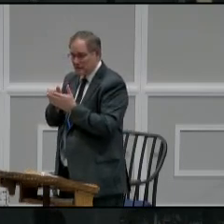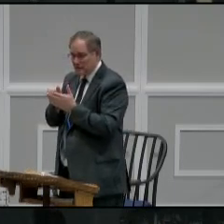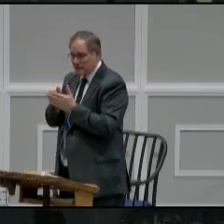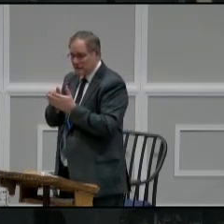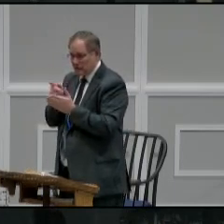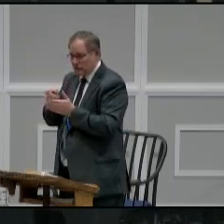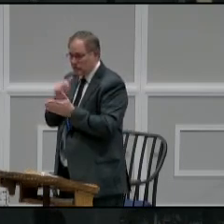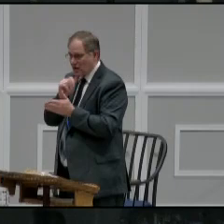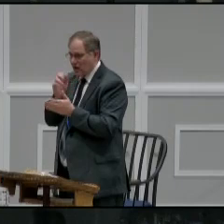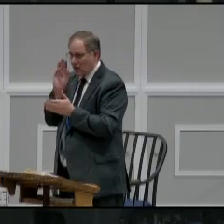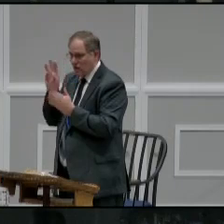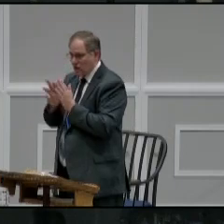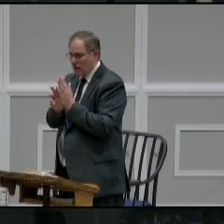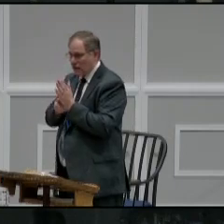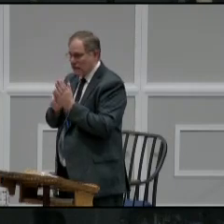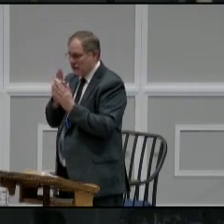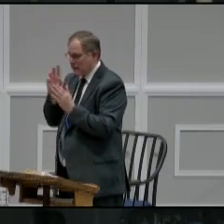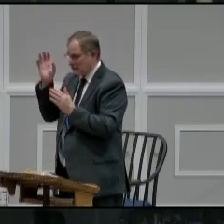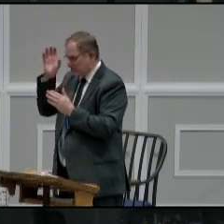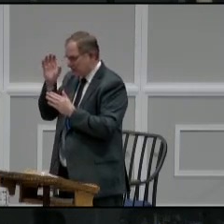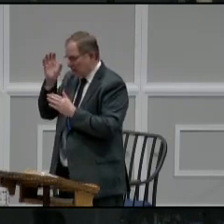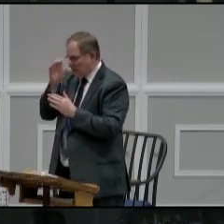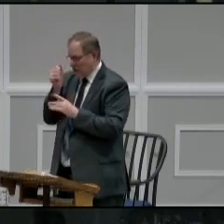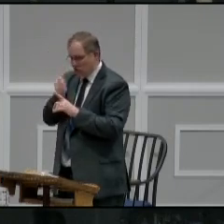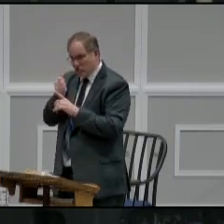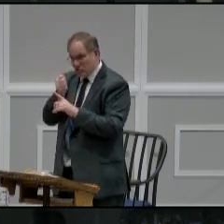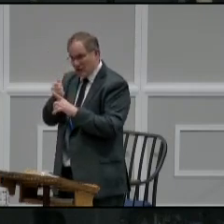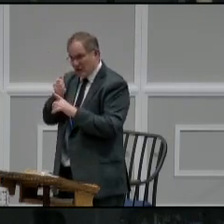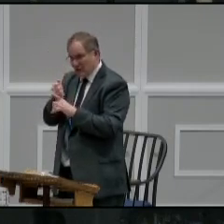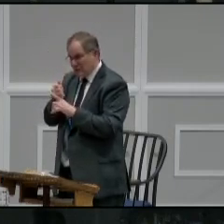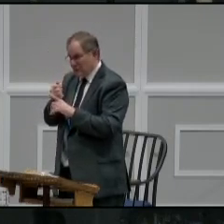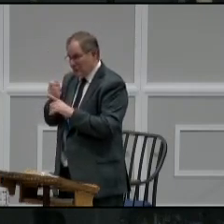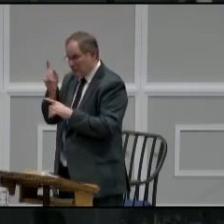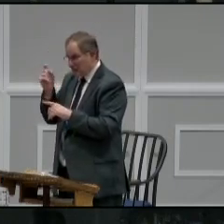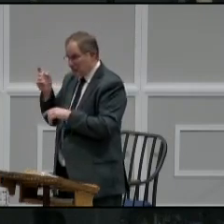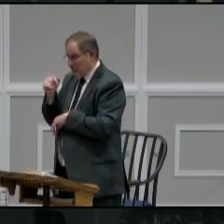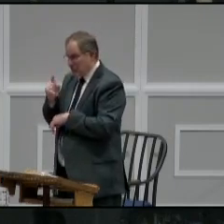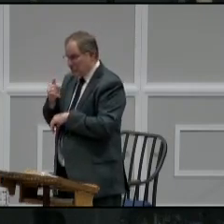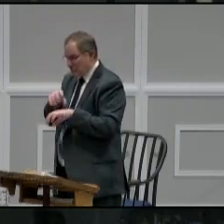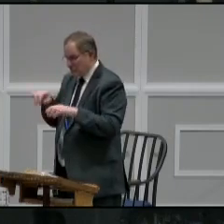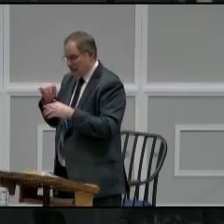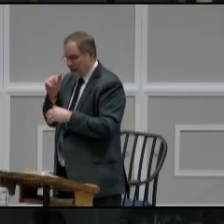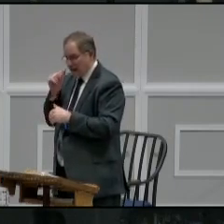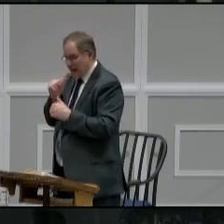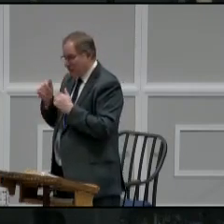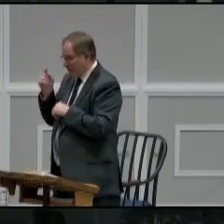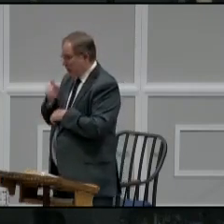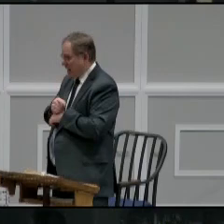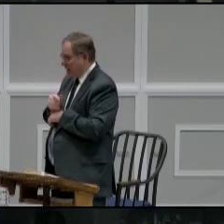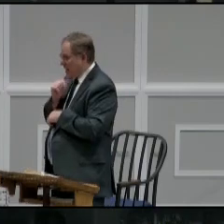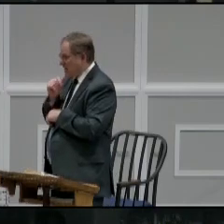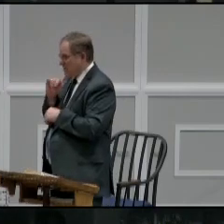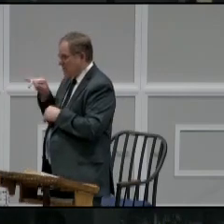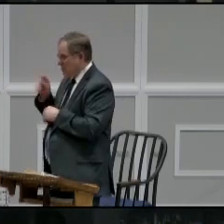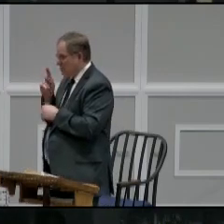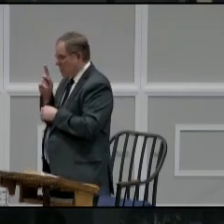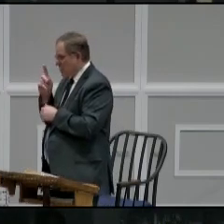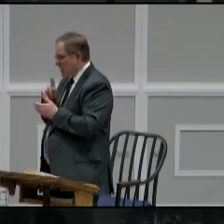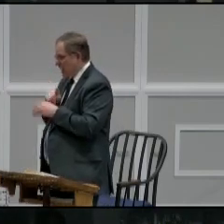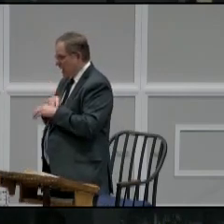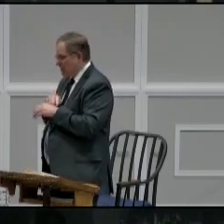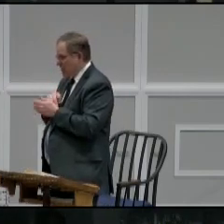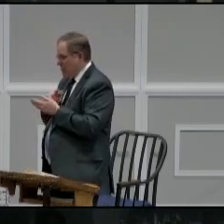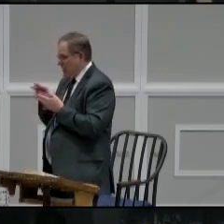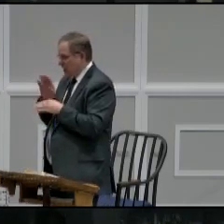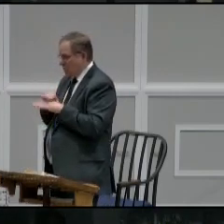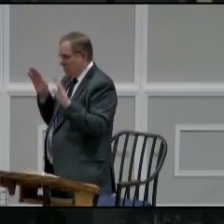you're not willing to examine yourself, and that's something we ought to be doing on a regular basis, not just once a week on Sunday, if